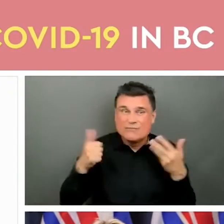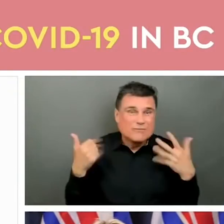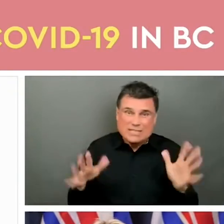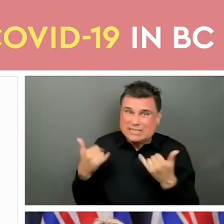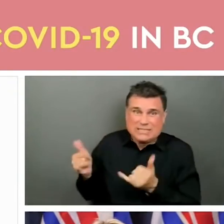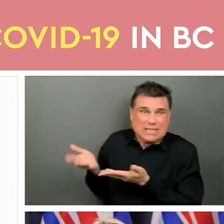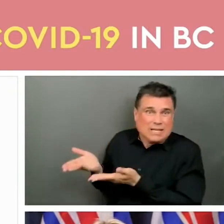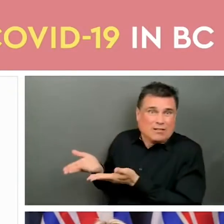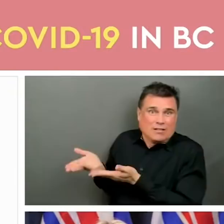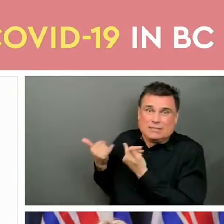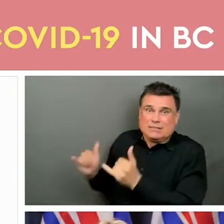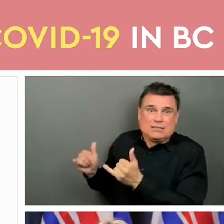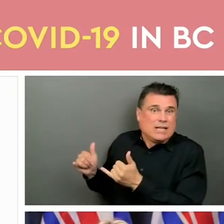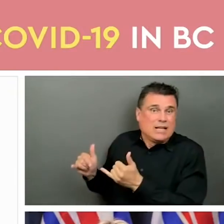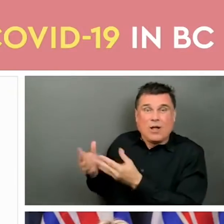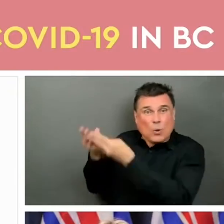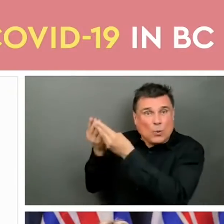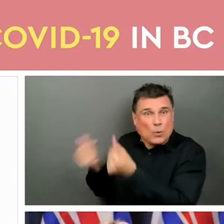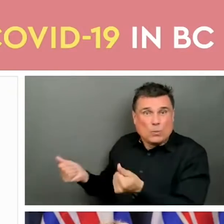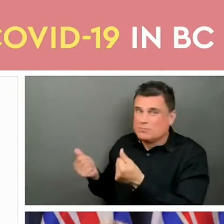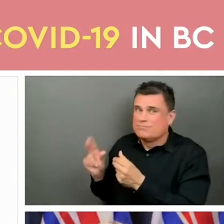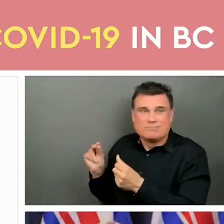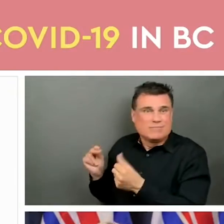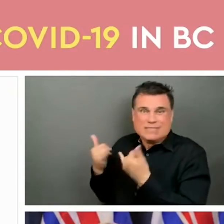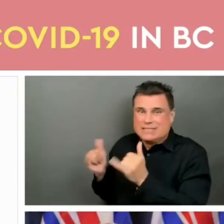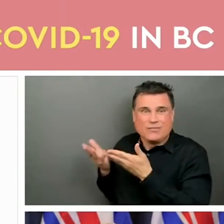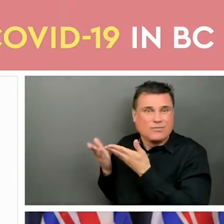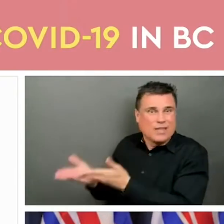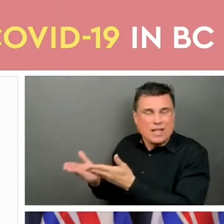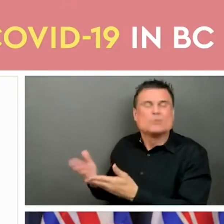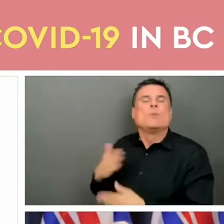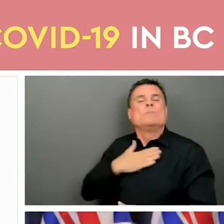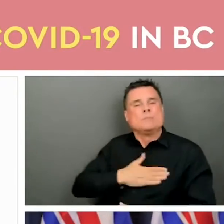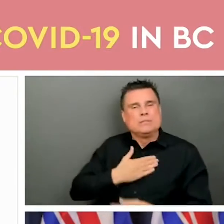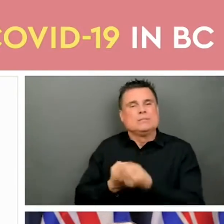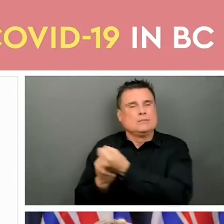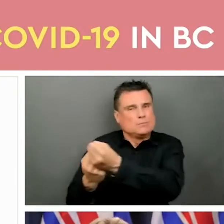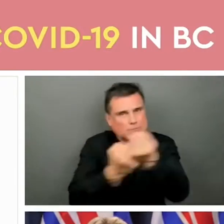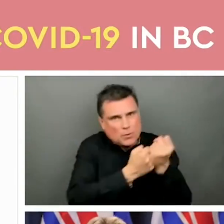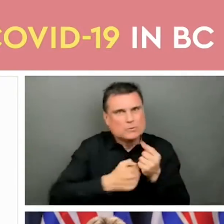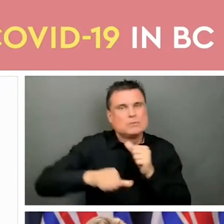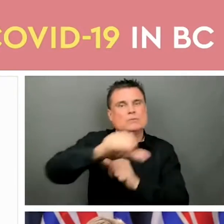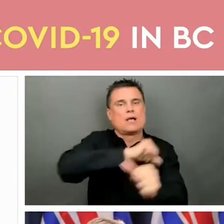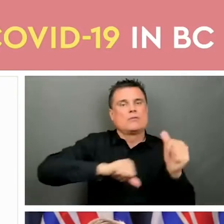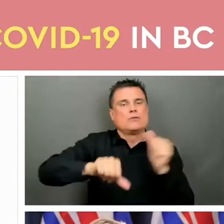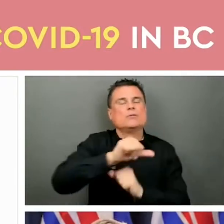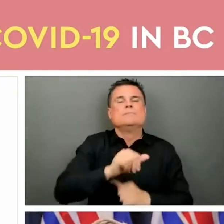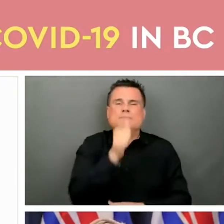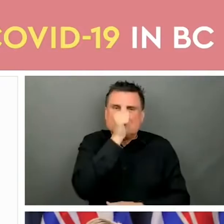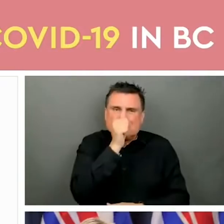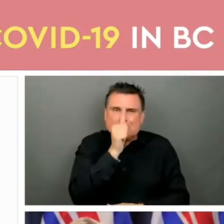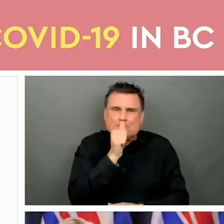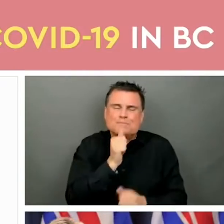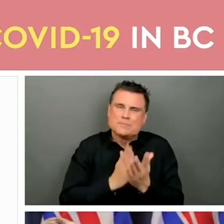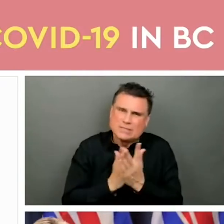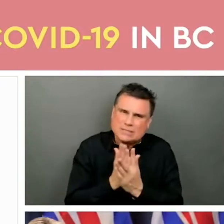other as we get through this next 5 weeks. Thank you very much, and I'll turn it back over to the Premier.